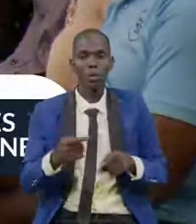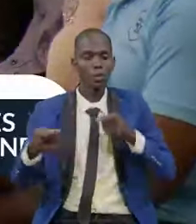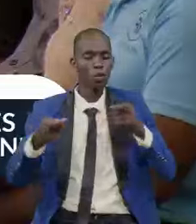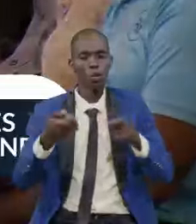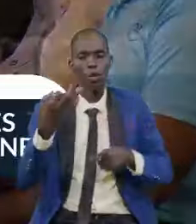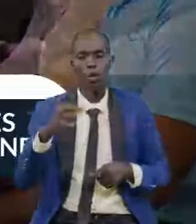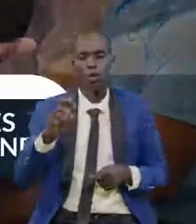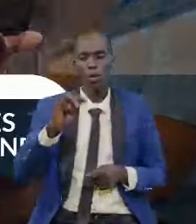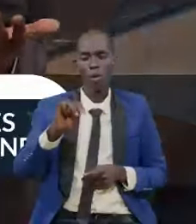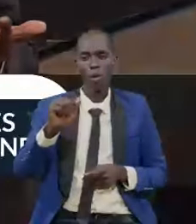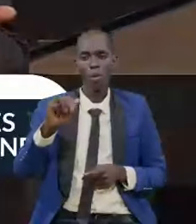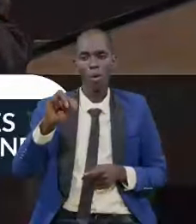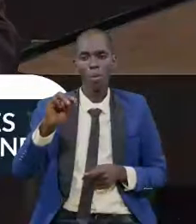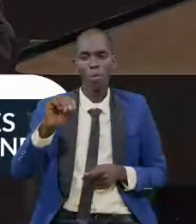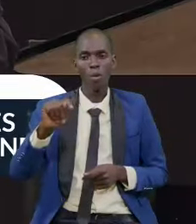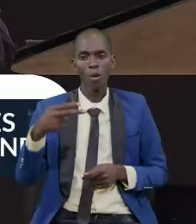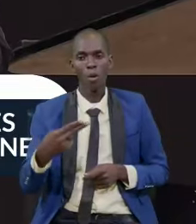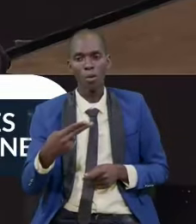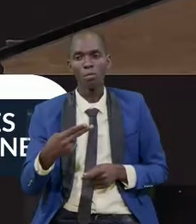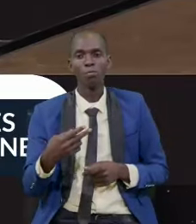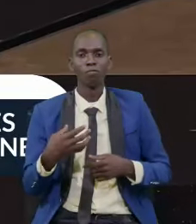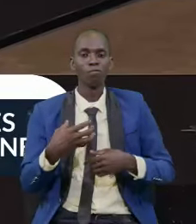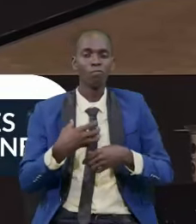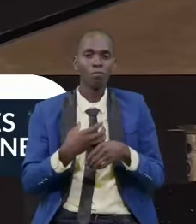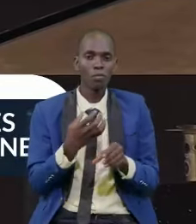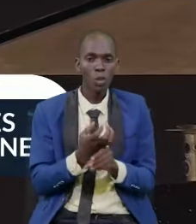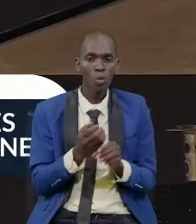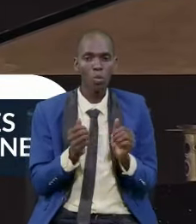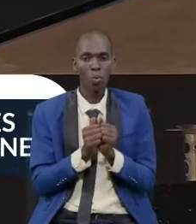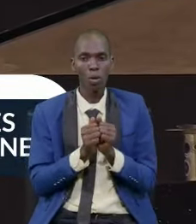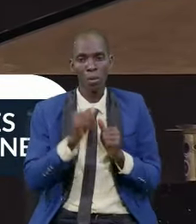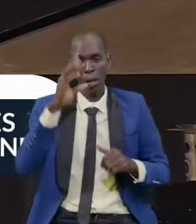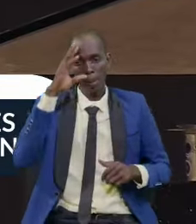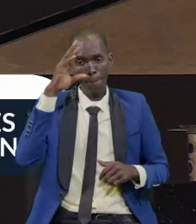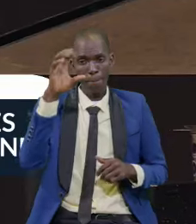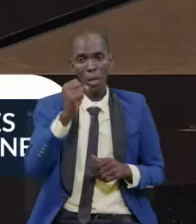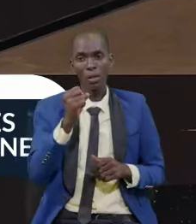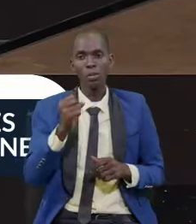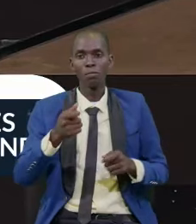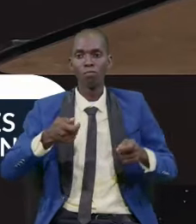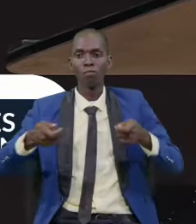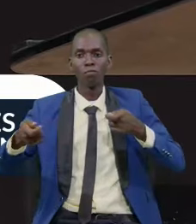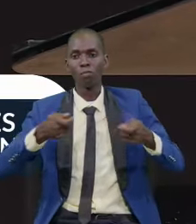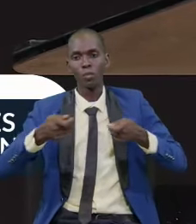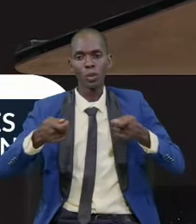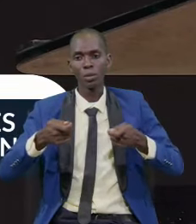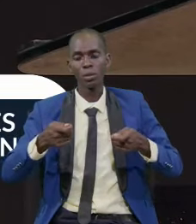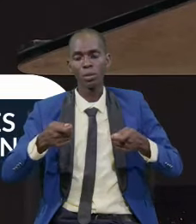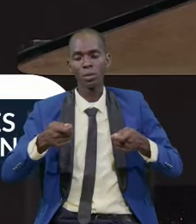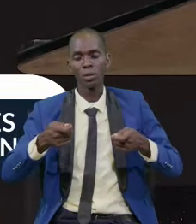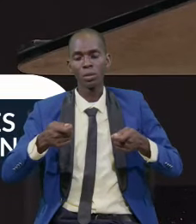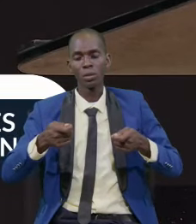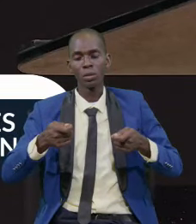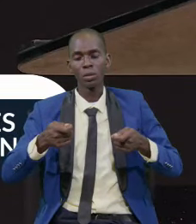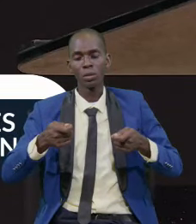man's manipulating cord or cane, manipulating instrument.